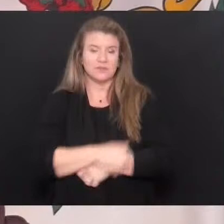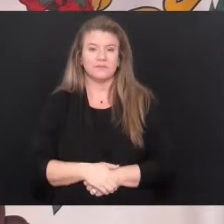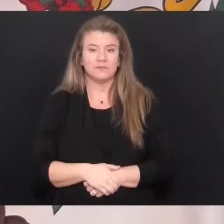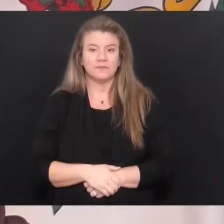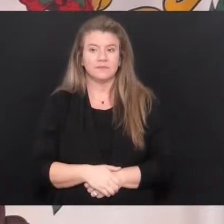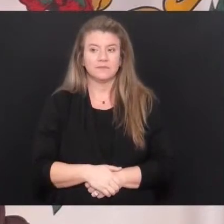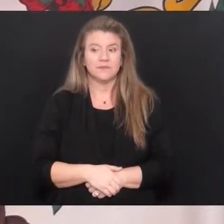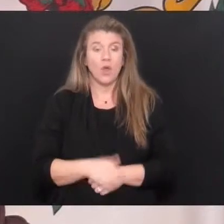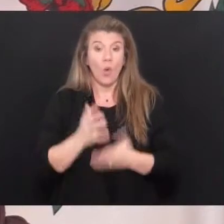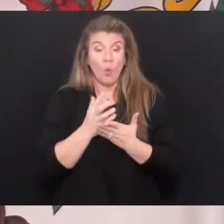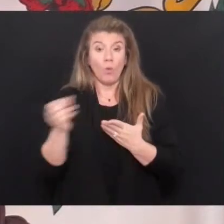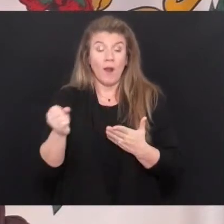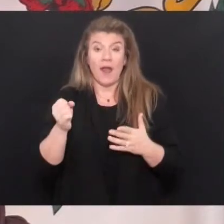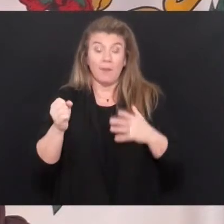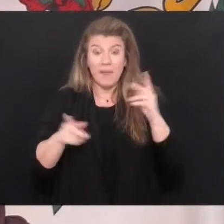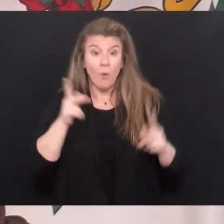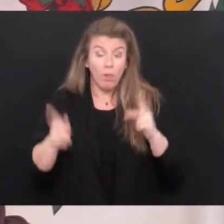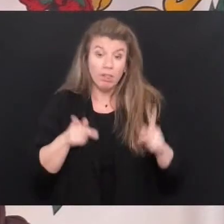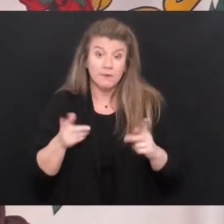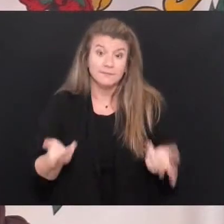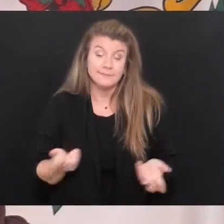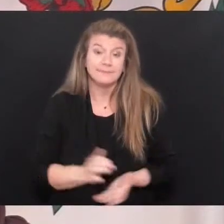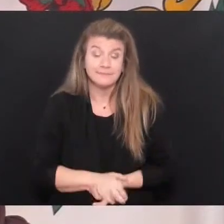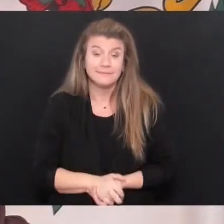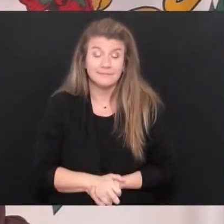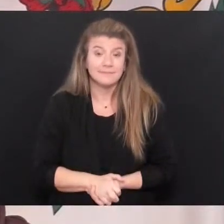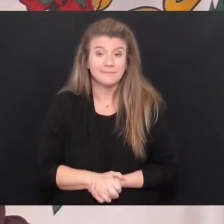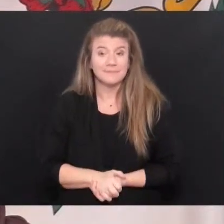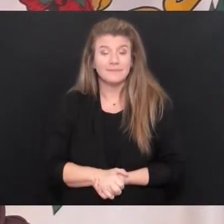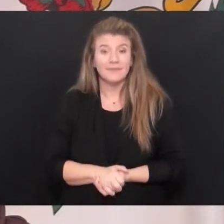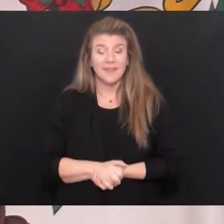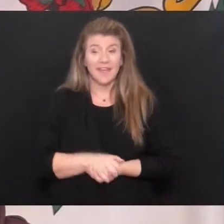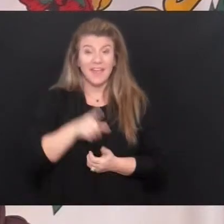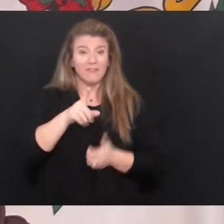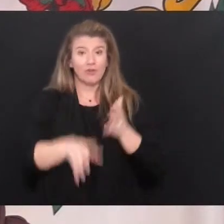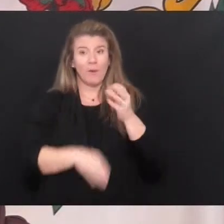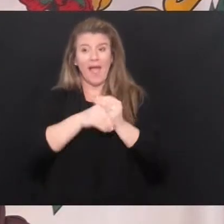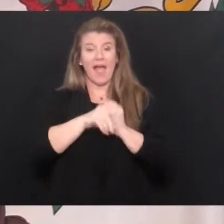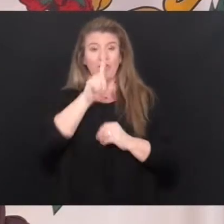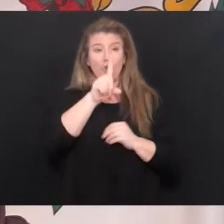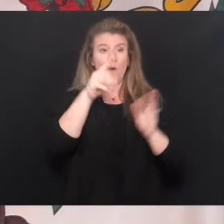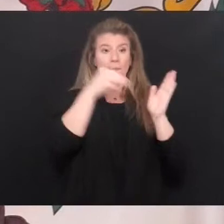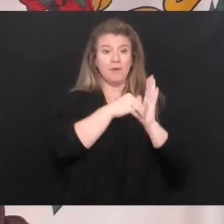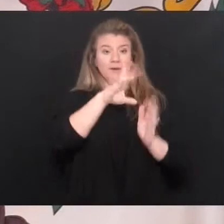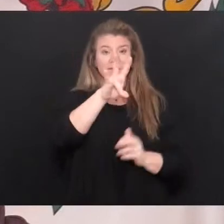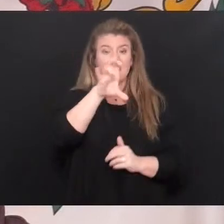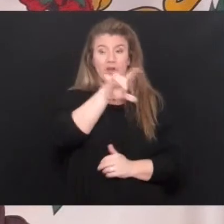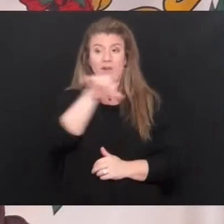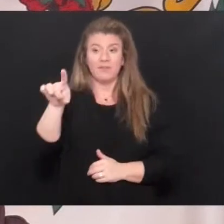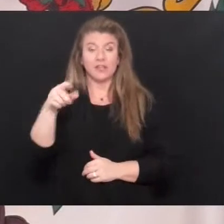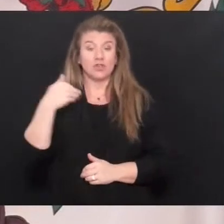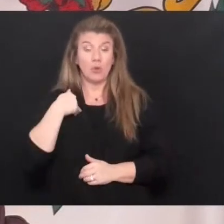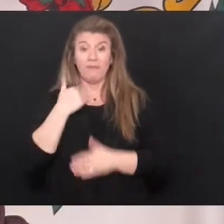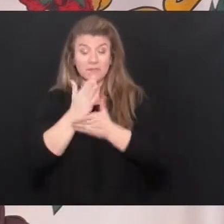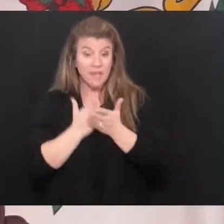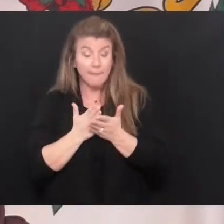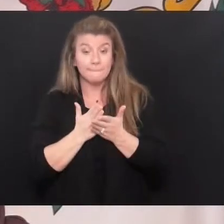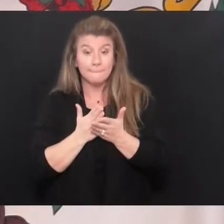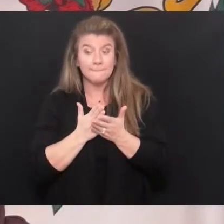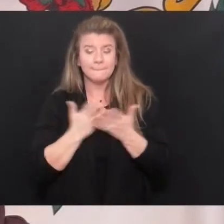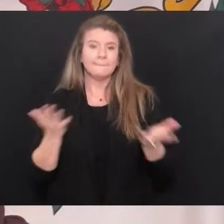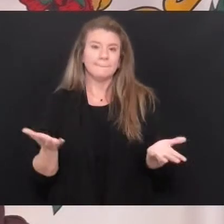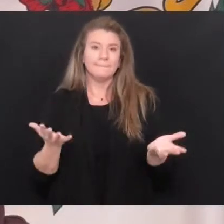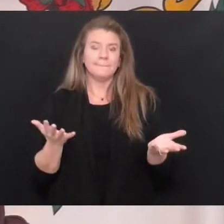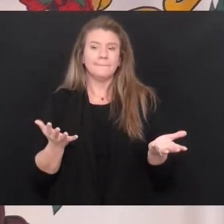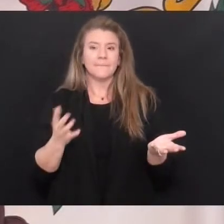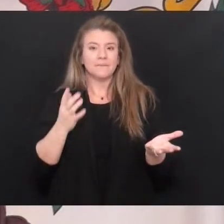we're running out of people. I mean, you know, if you throw in that 1,700,000, you've got some, you know, goodly